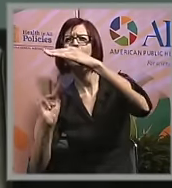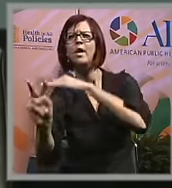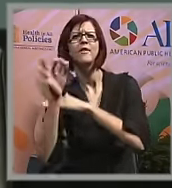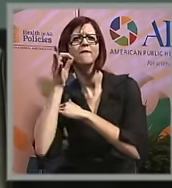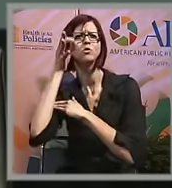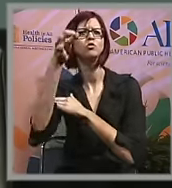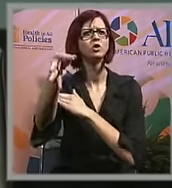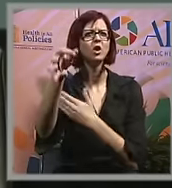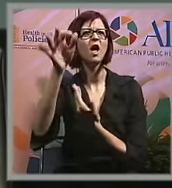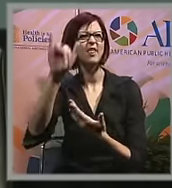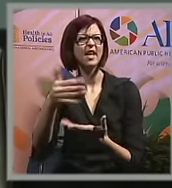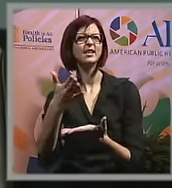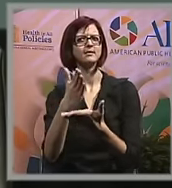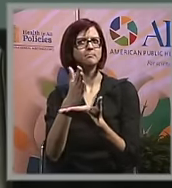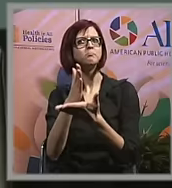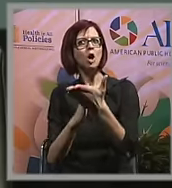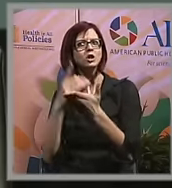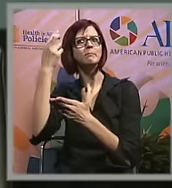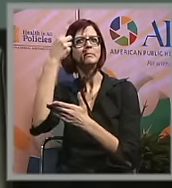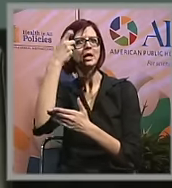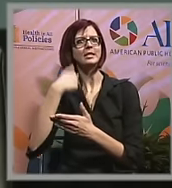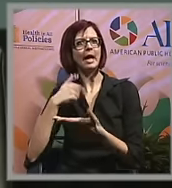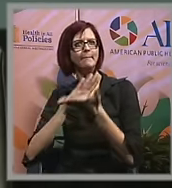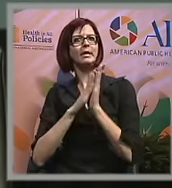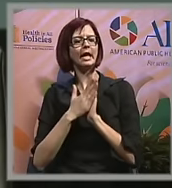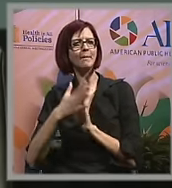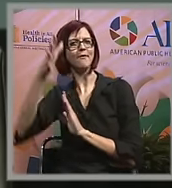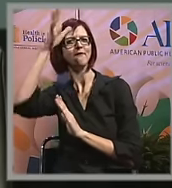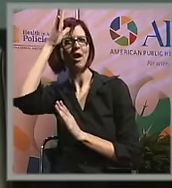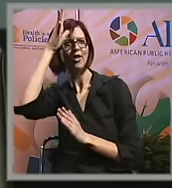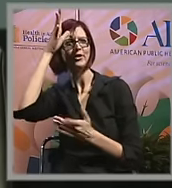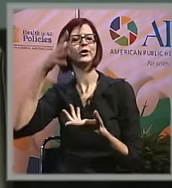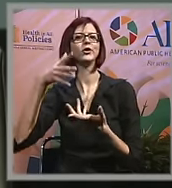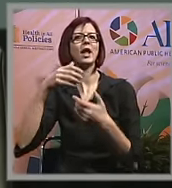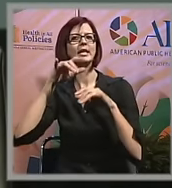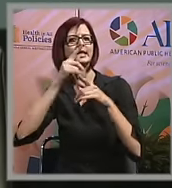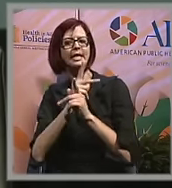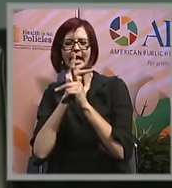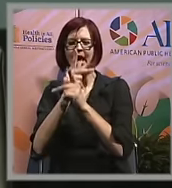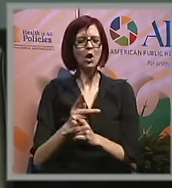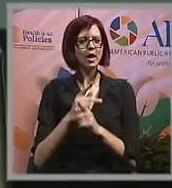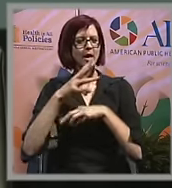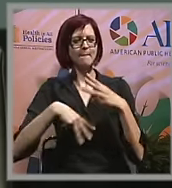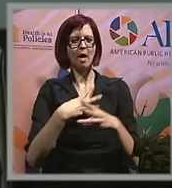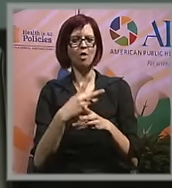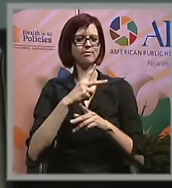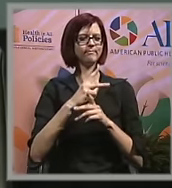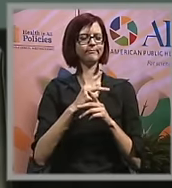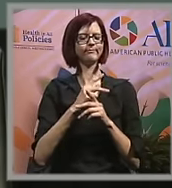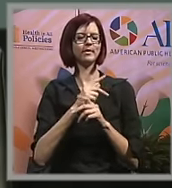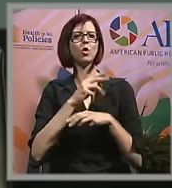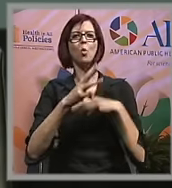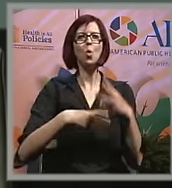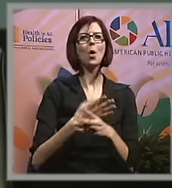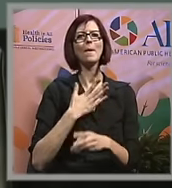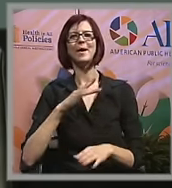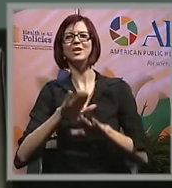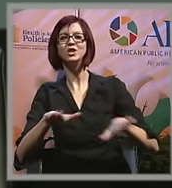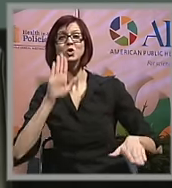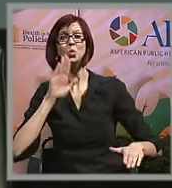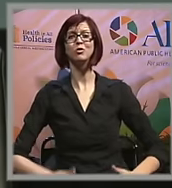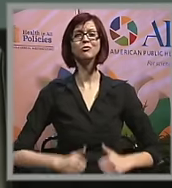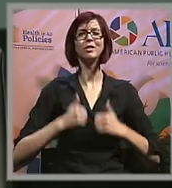that comes in part from being a dad and caring about what kind of world my children are going to live in and their children are going to live in.